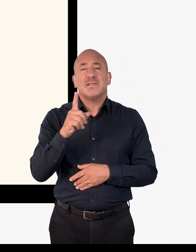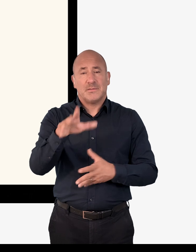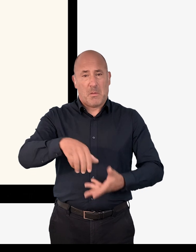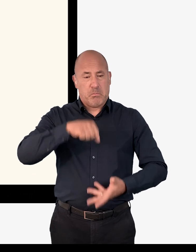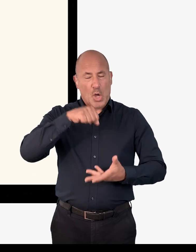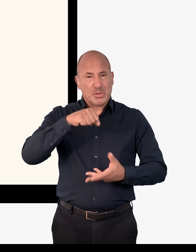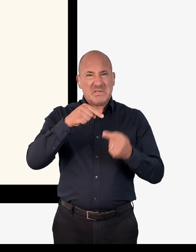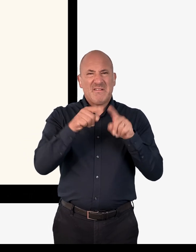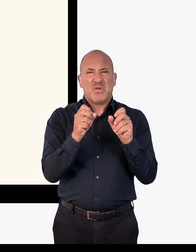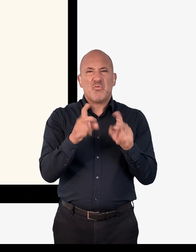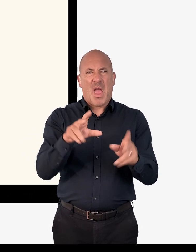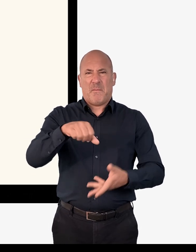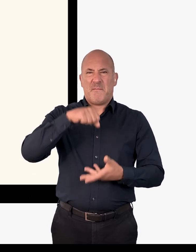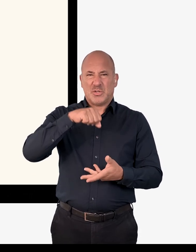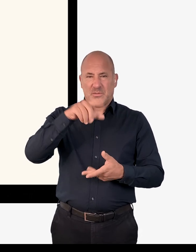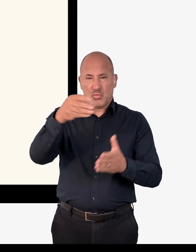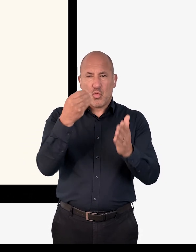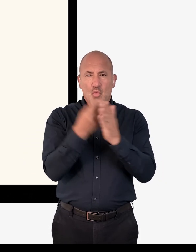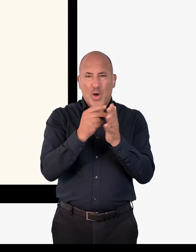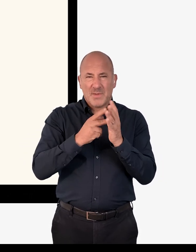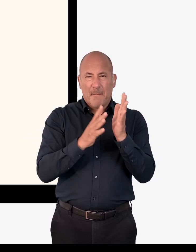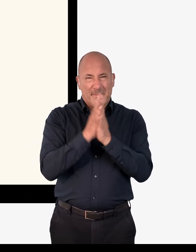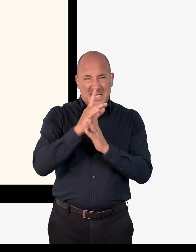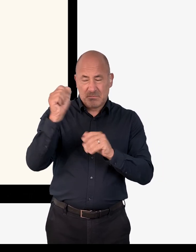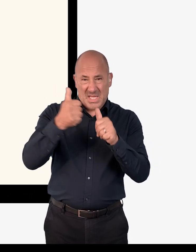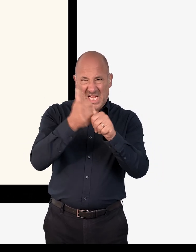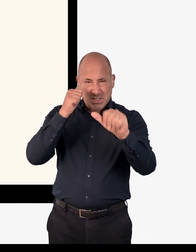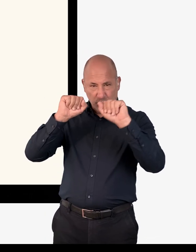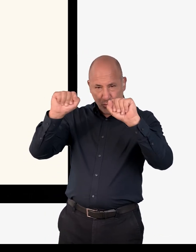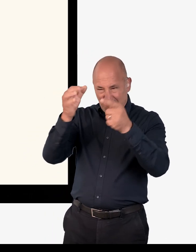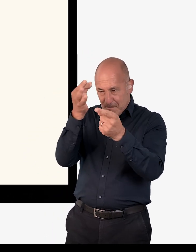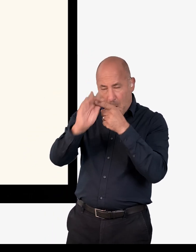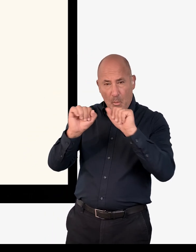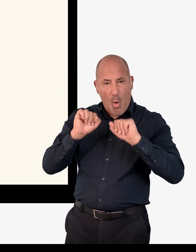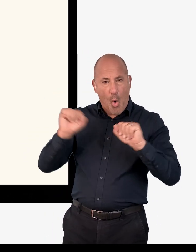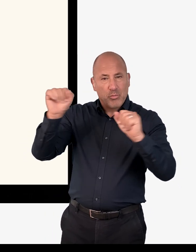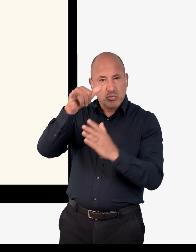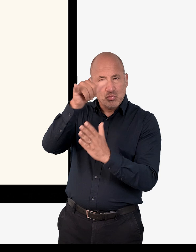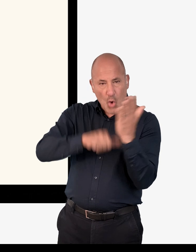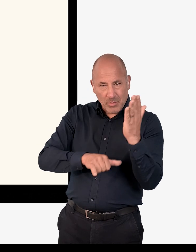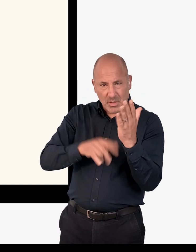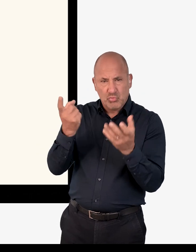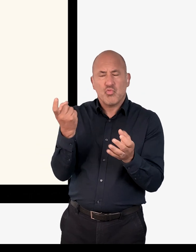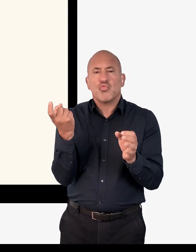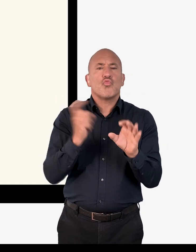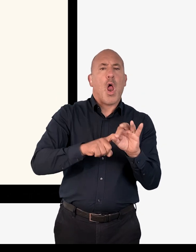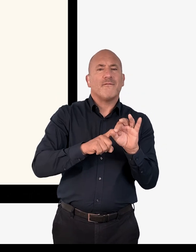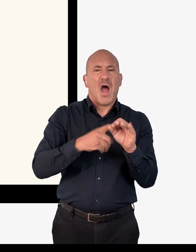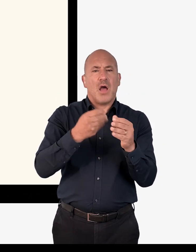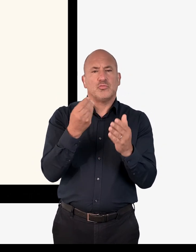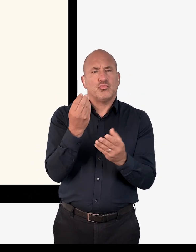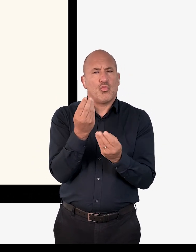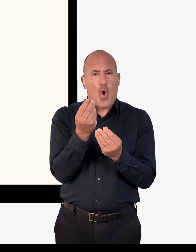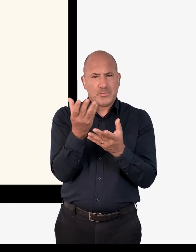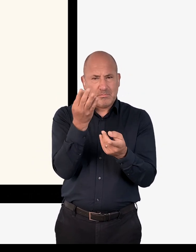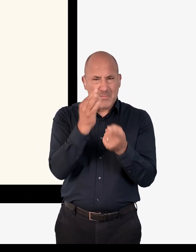people submit instead is just the budget in another format. A cost plan is an